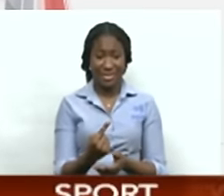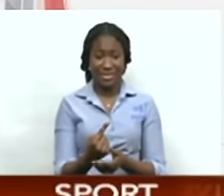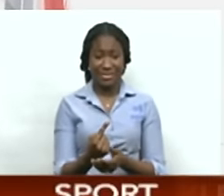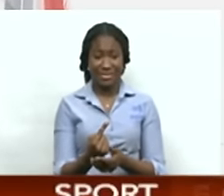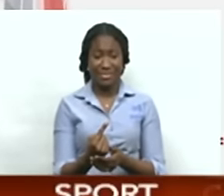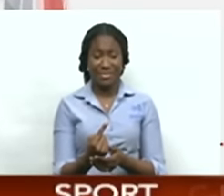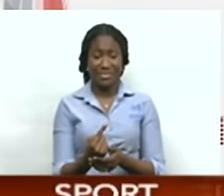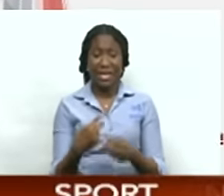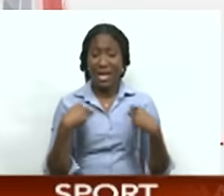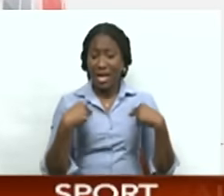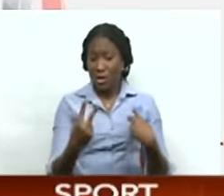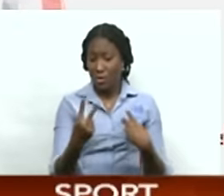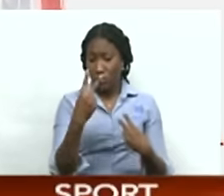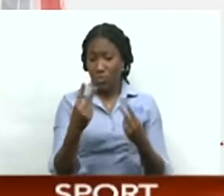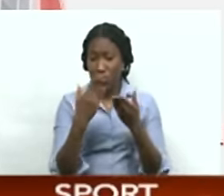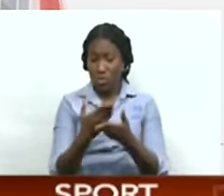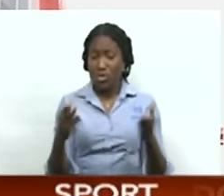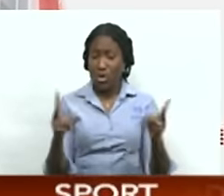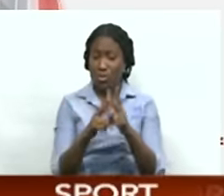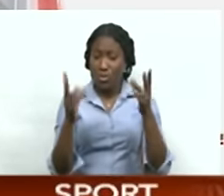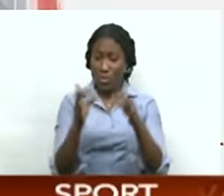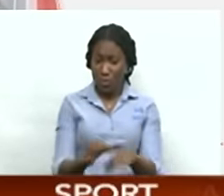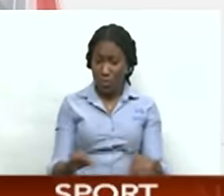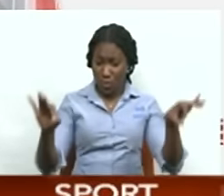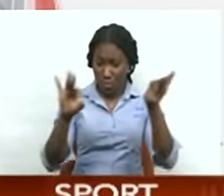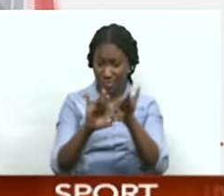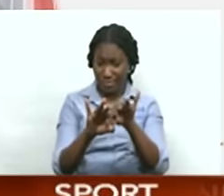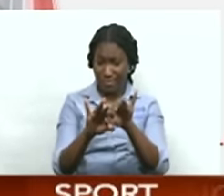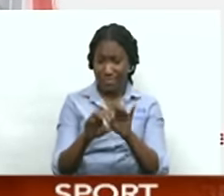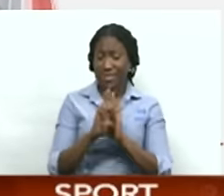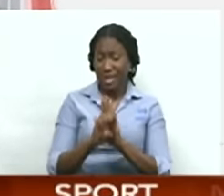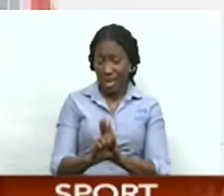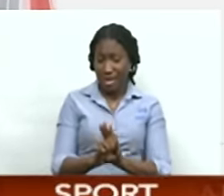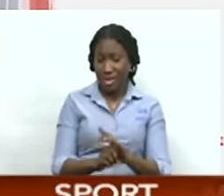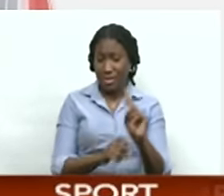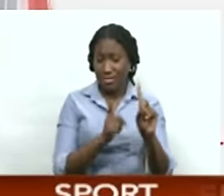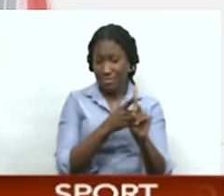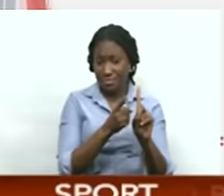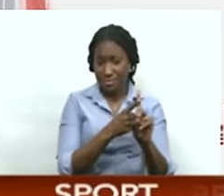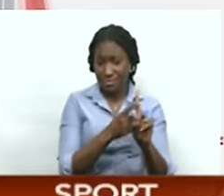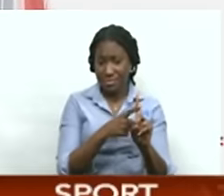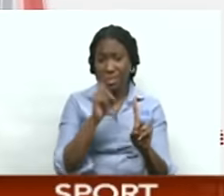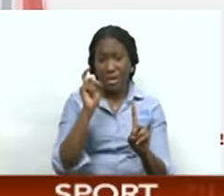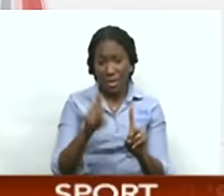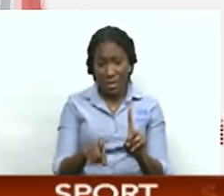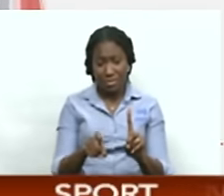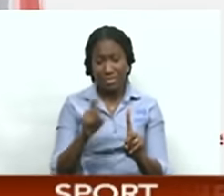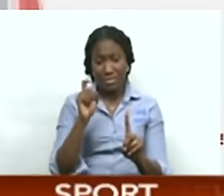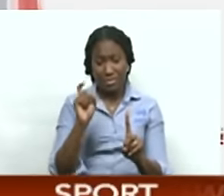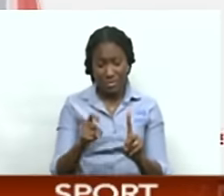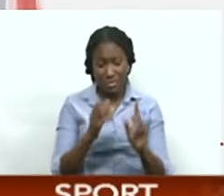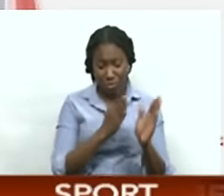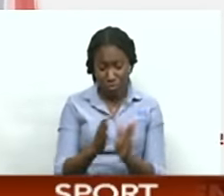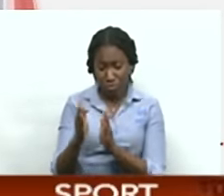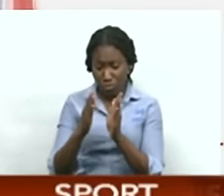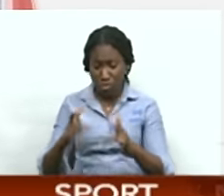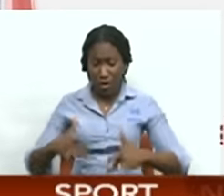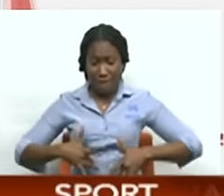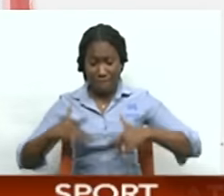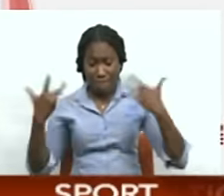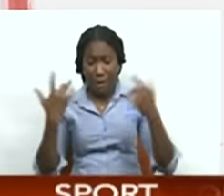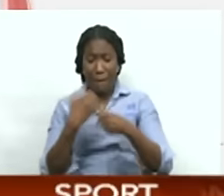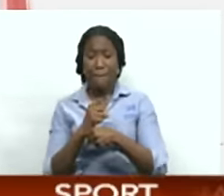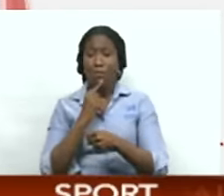Cup. Obviously, one is being able to host the event in a manner that will satisfy all the